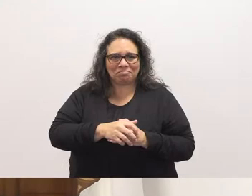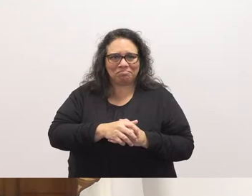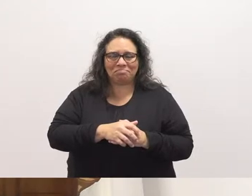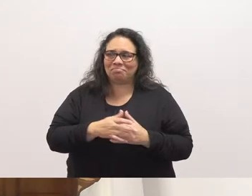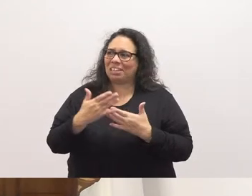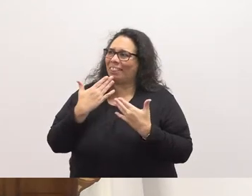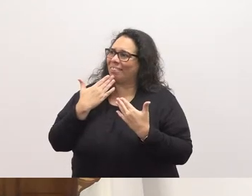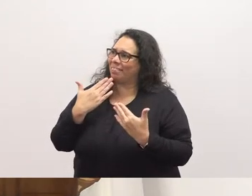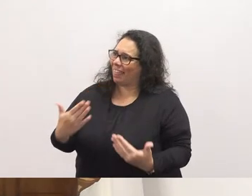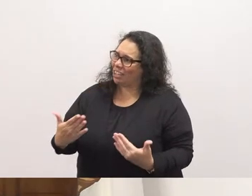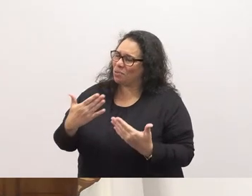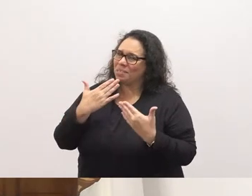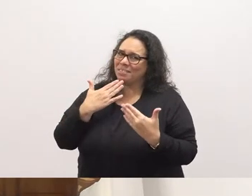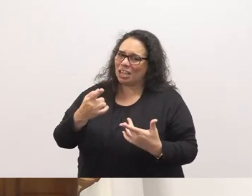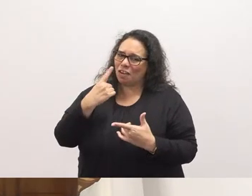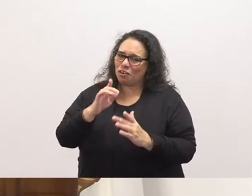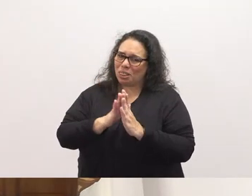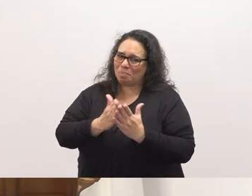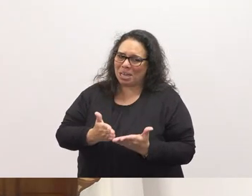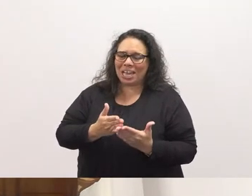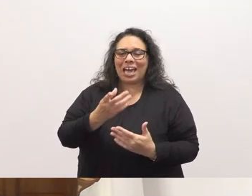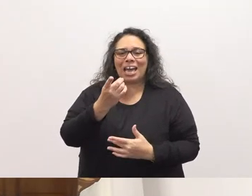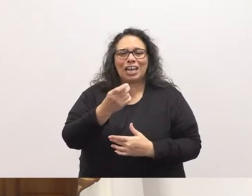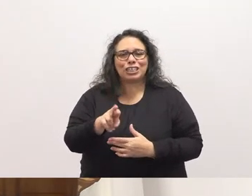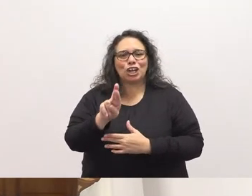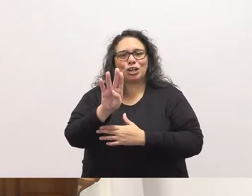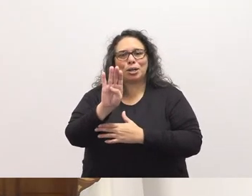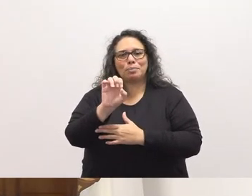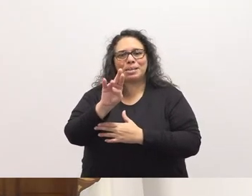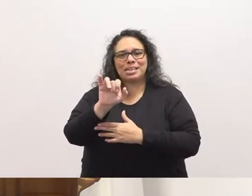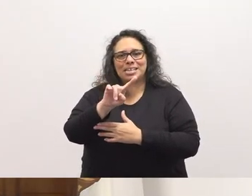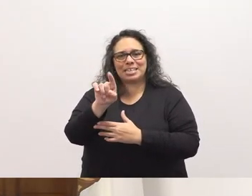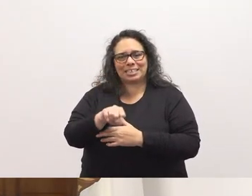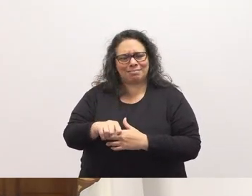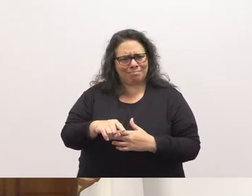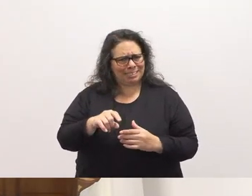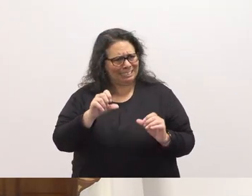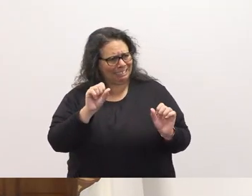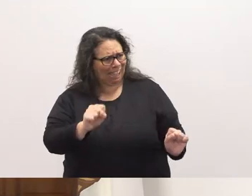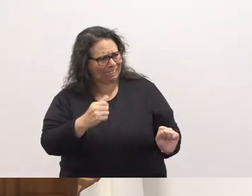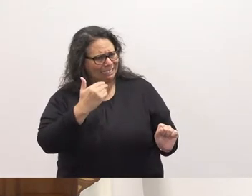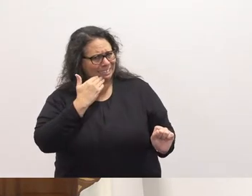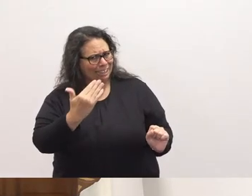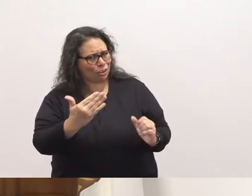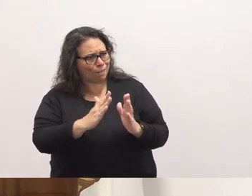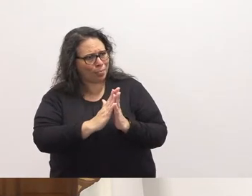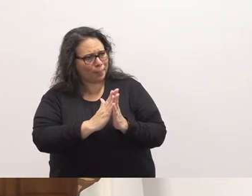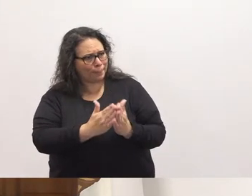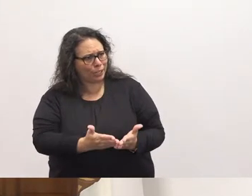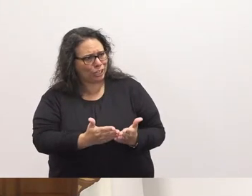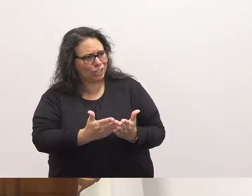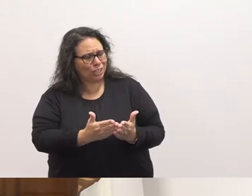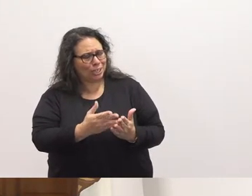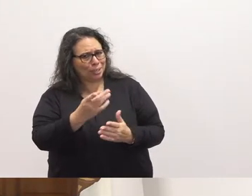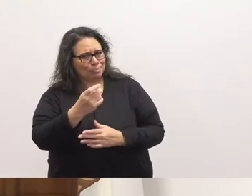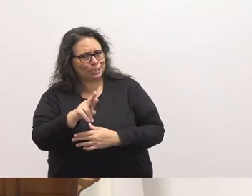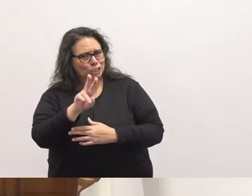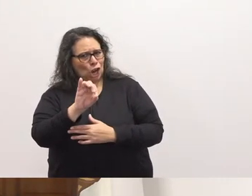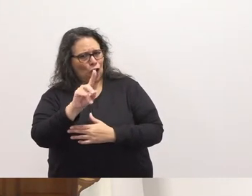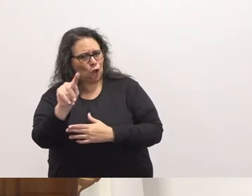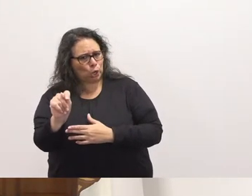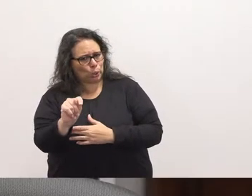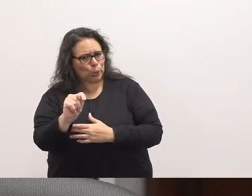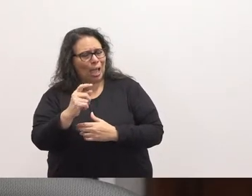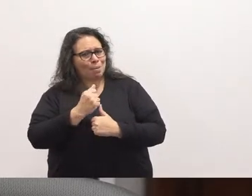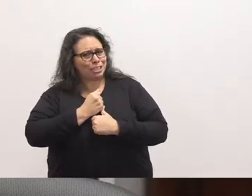Thank you. And thank you for the book, Dr. Benitez. Yes, thank you for the book, Mr. Otto. I'm going to share